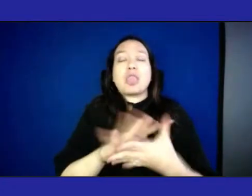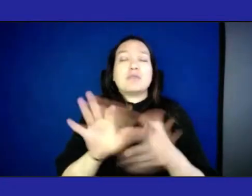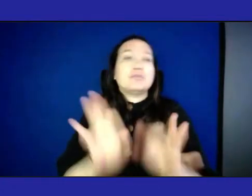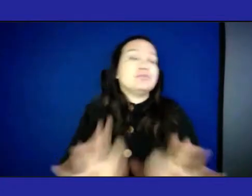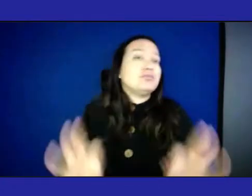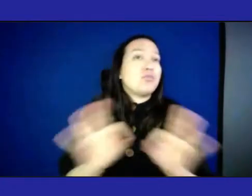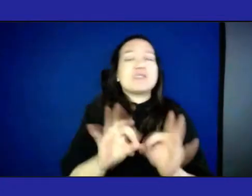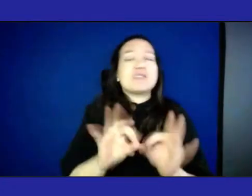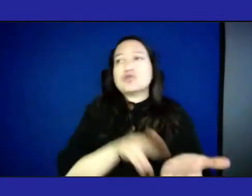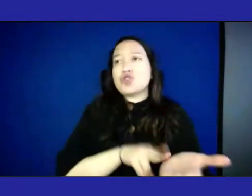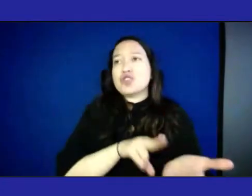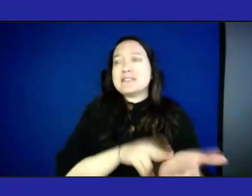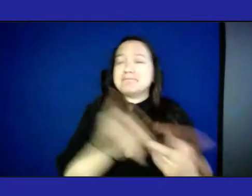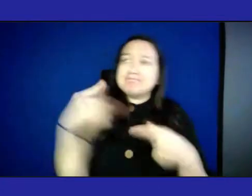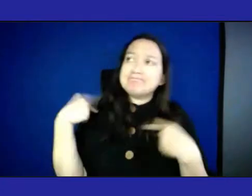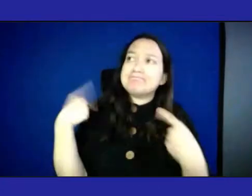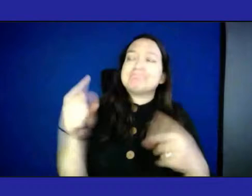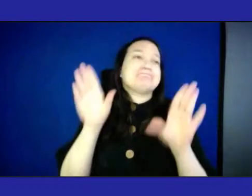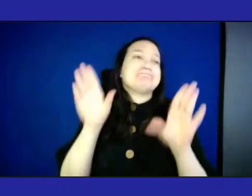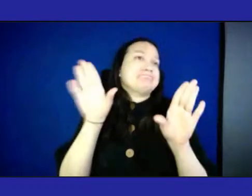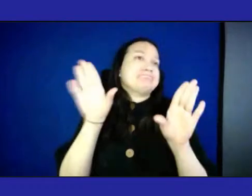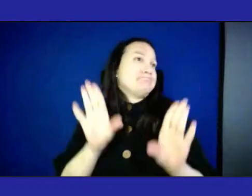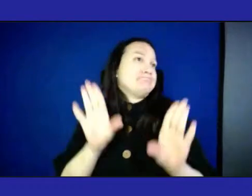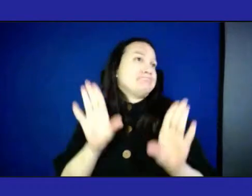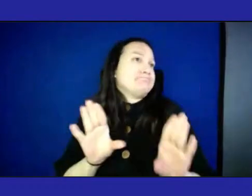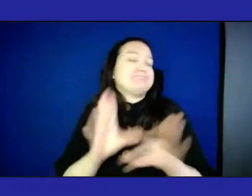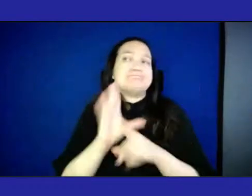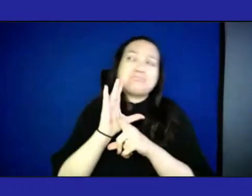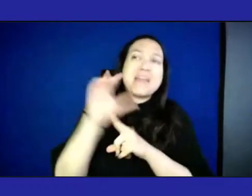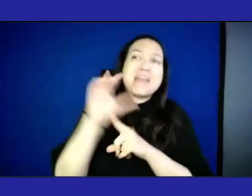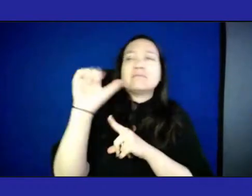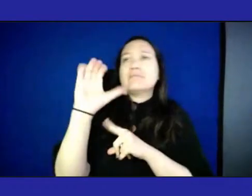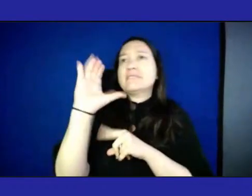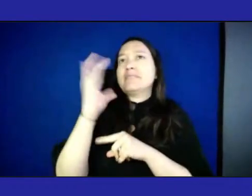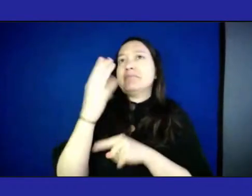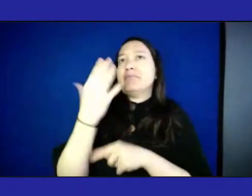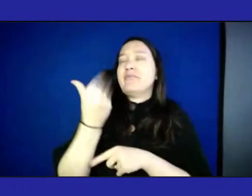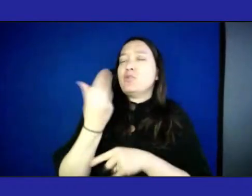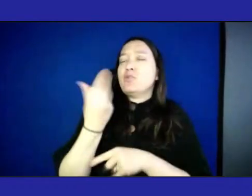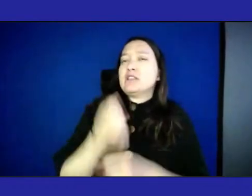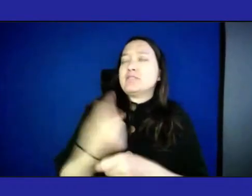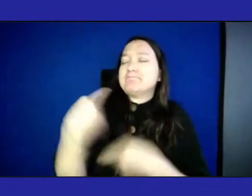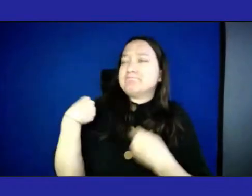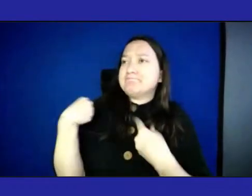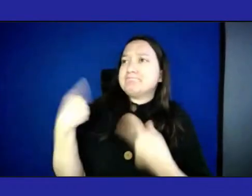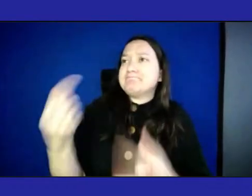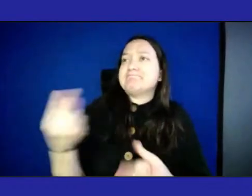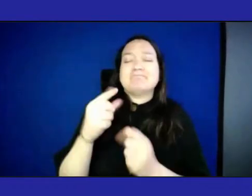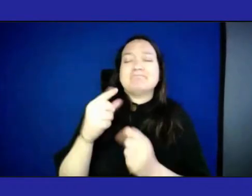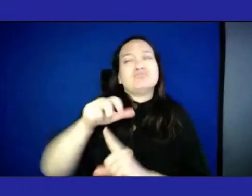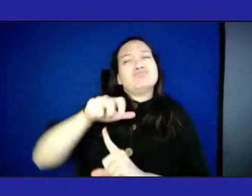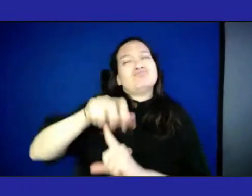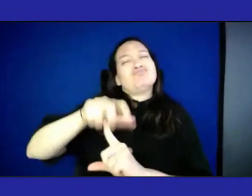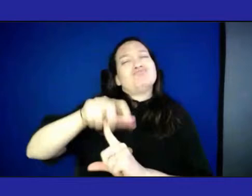just outstanding. It's just amazing to me over the last few years, what you all have accomplished, and